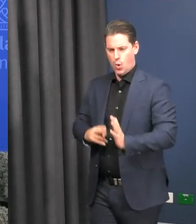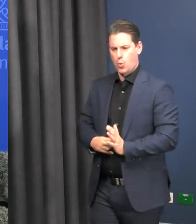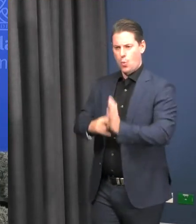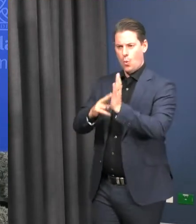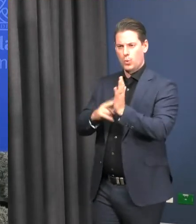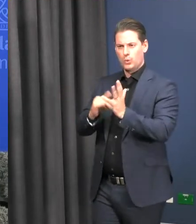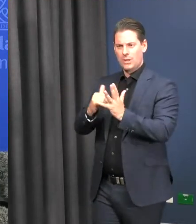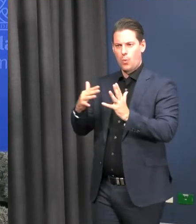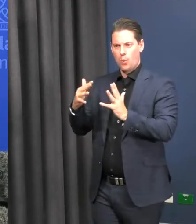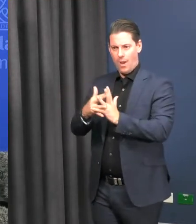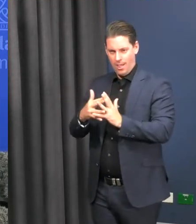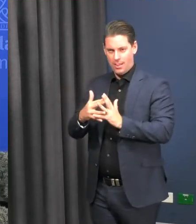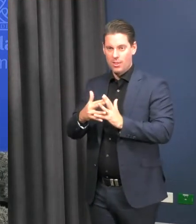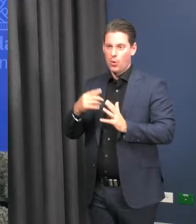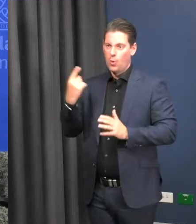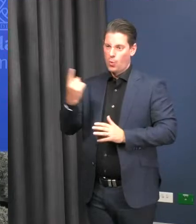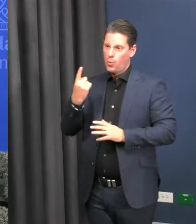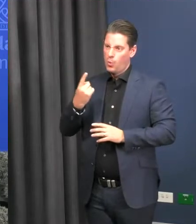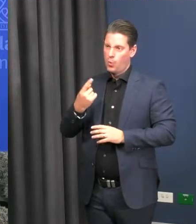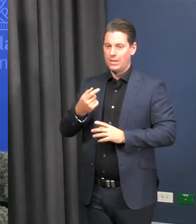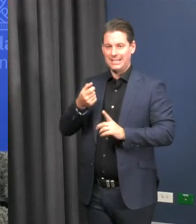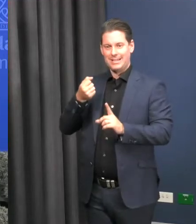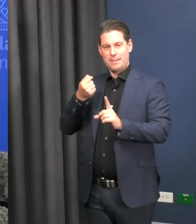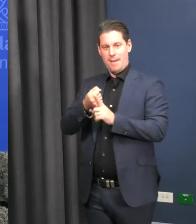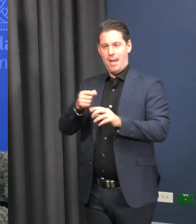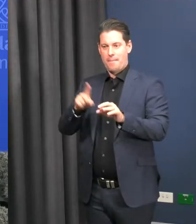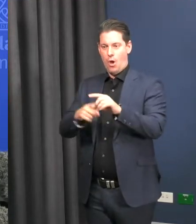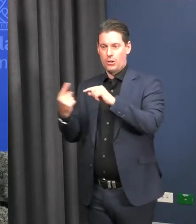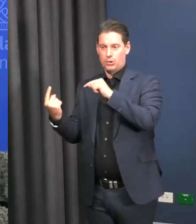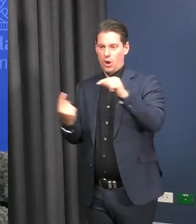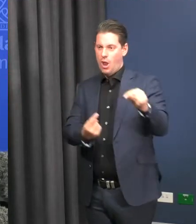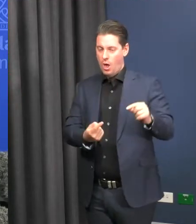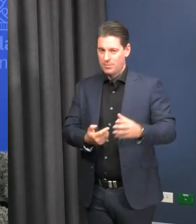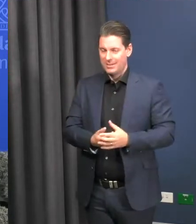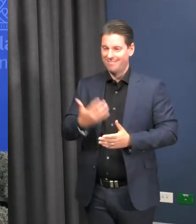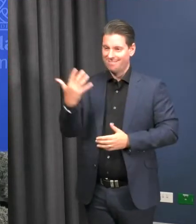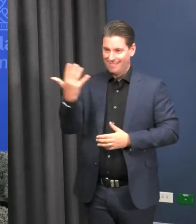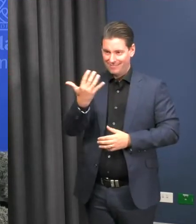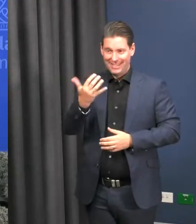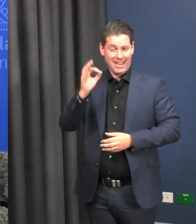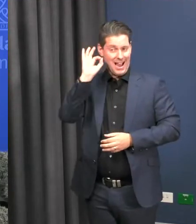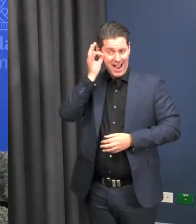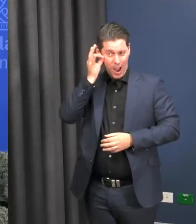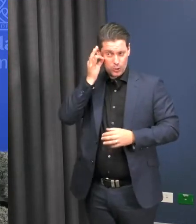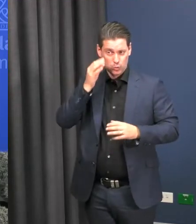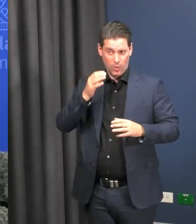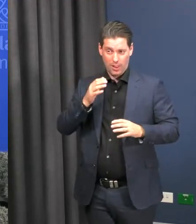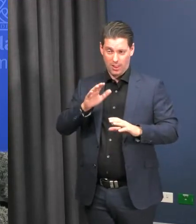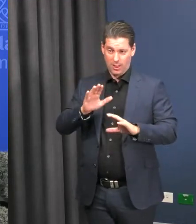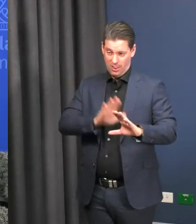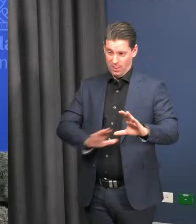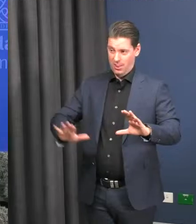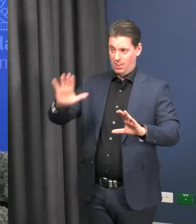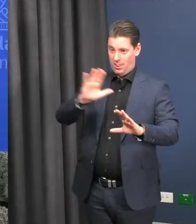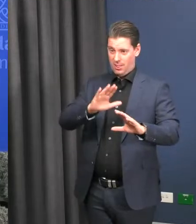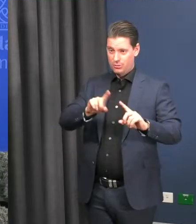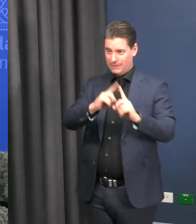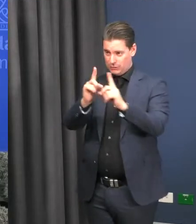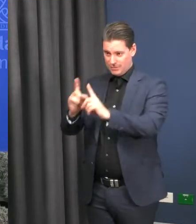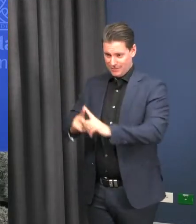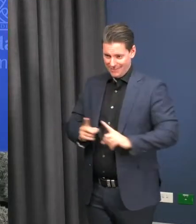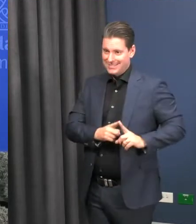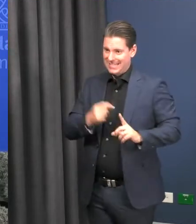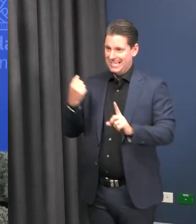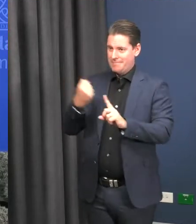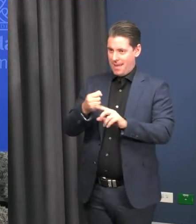Wales at risk from this cyclone. 15 local government areas are impacted. What the period of emergency does